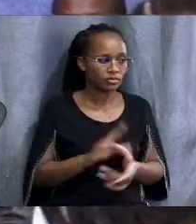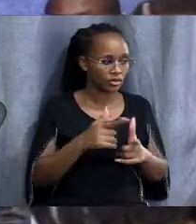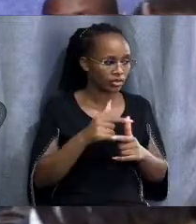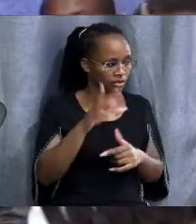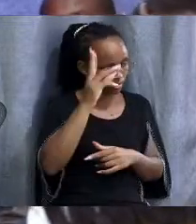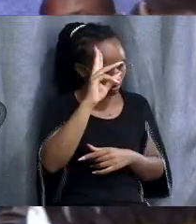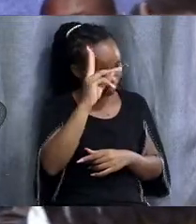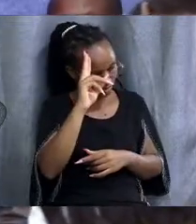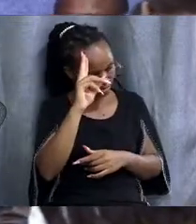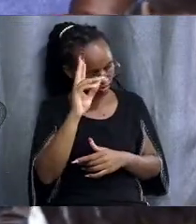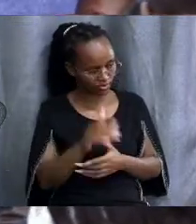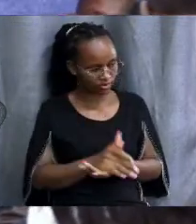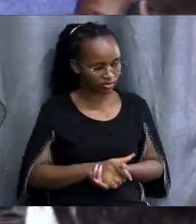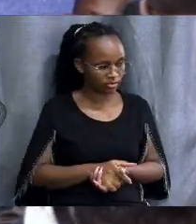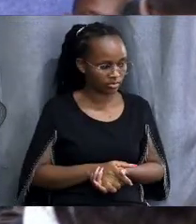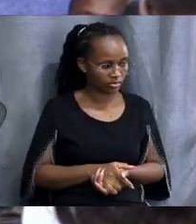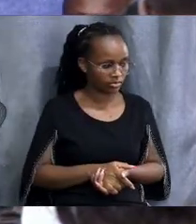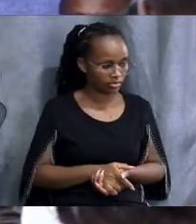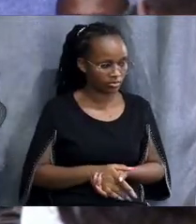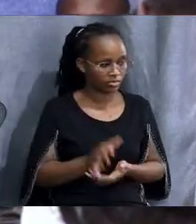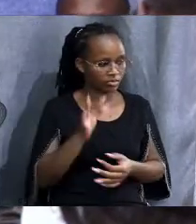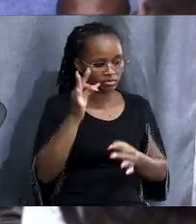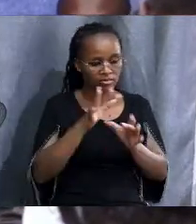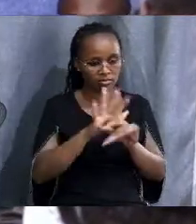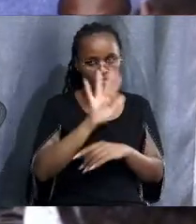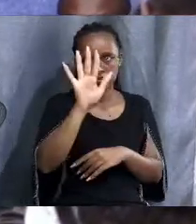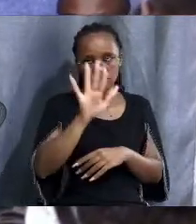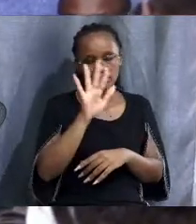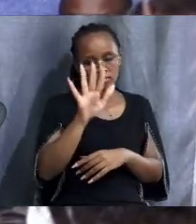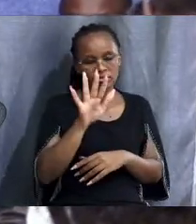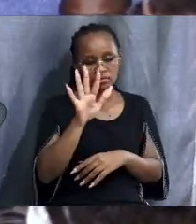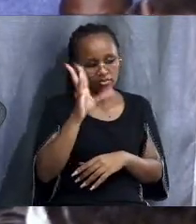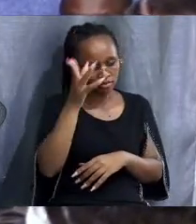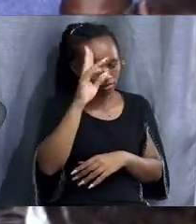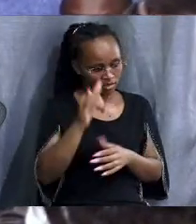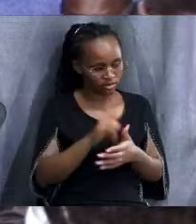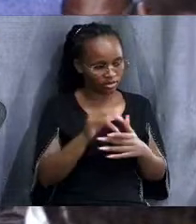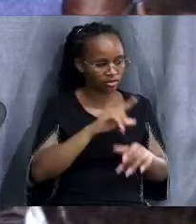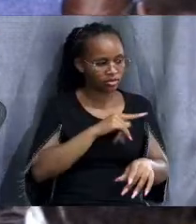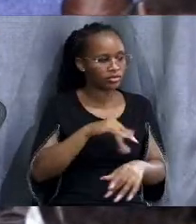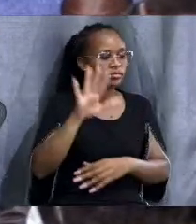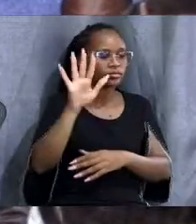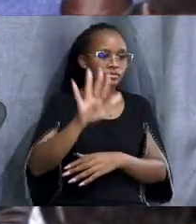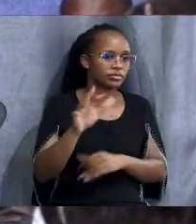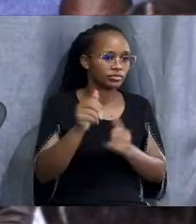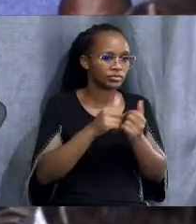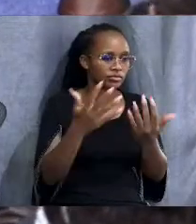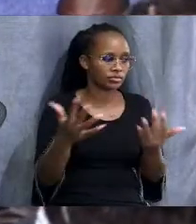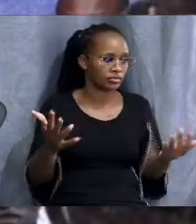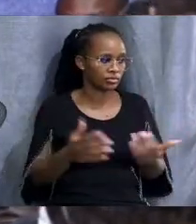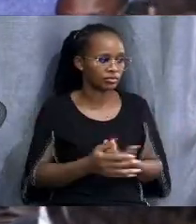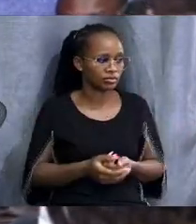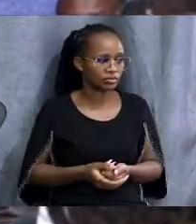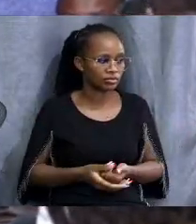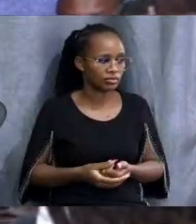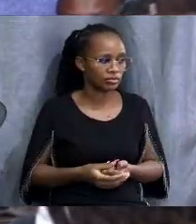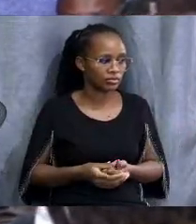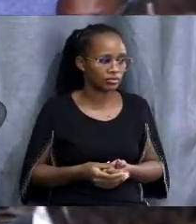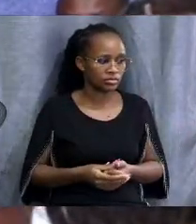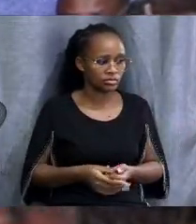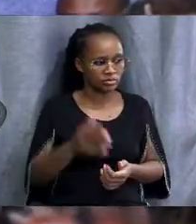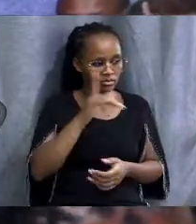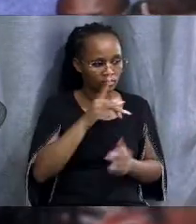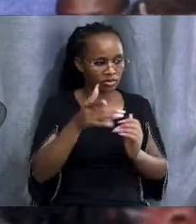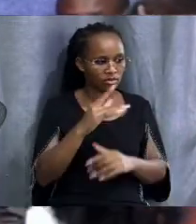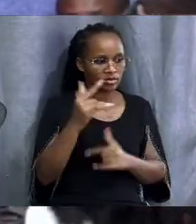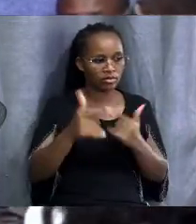remember to be faithful to him. Remember his grace is with you. And I know